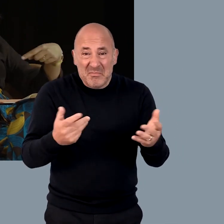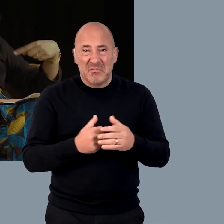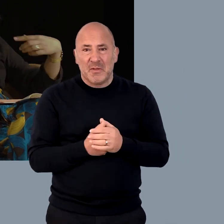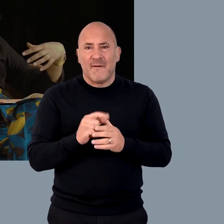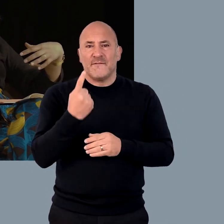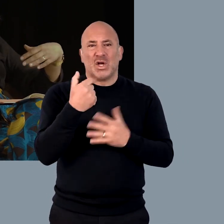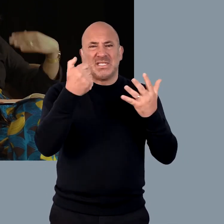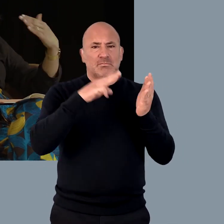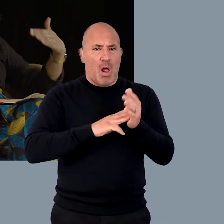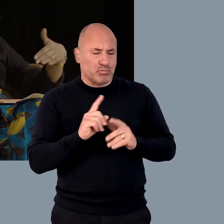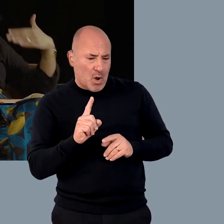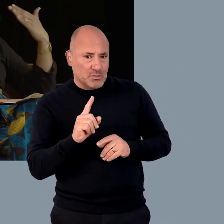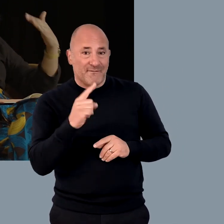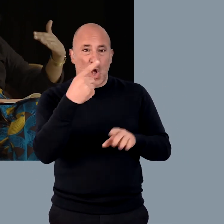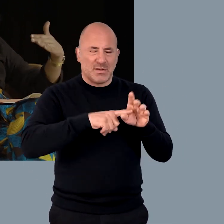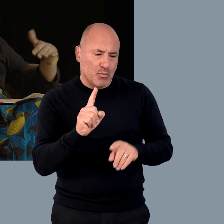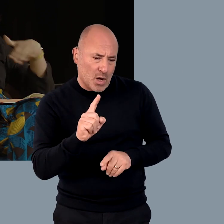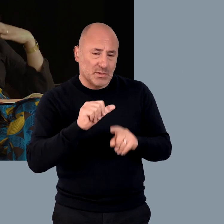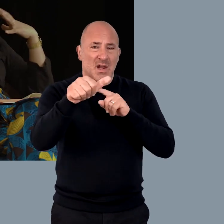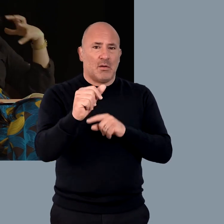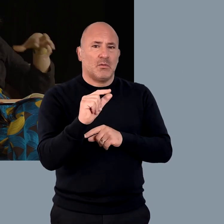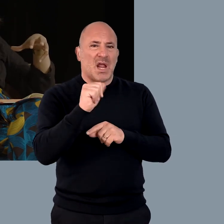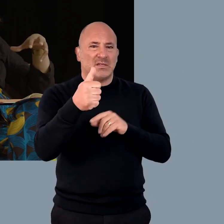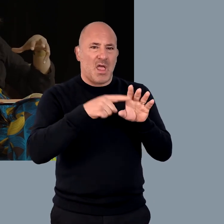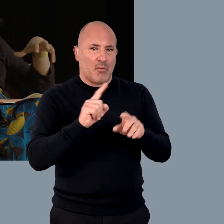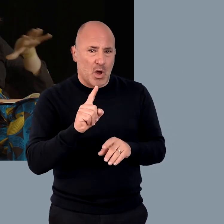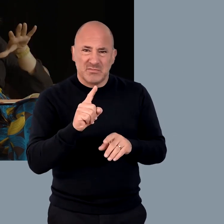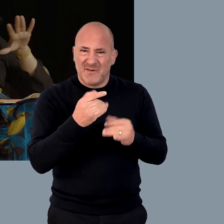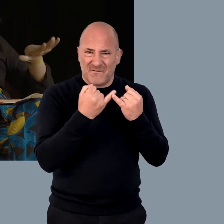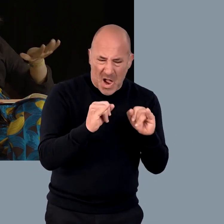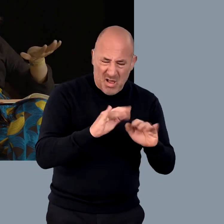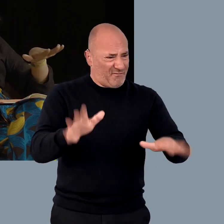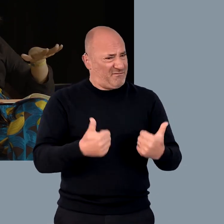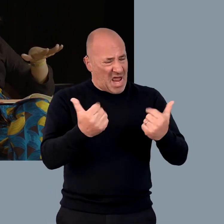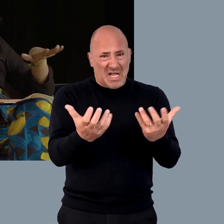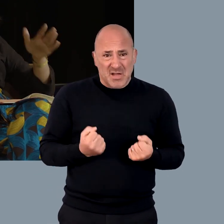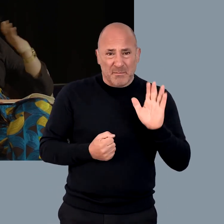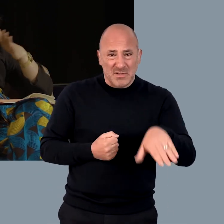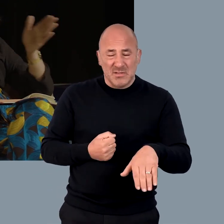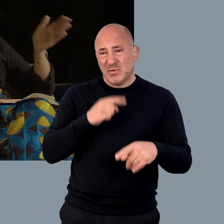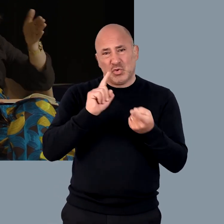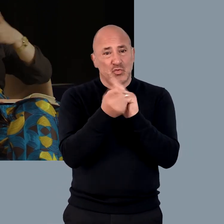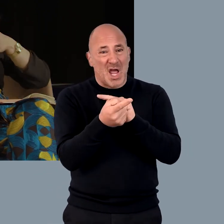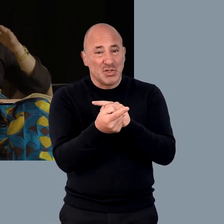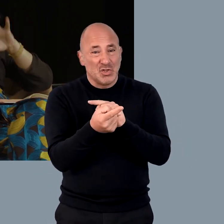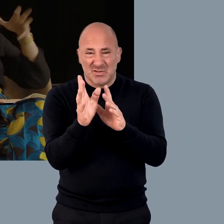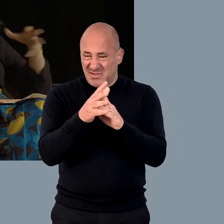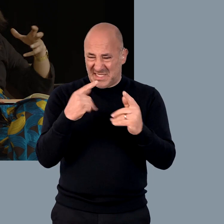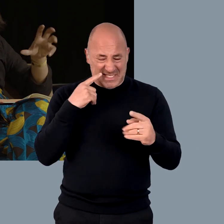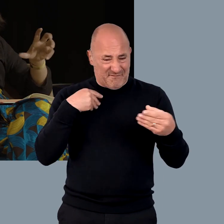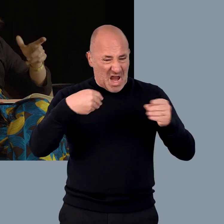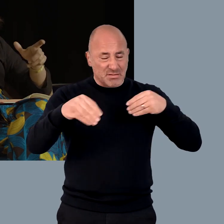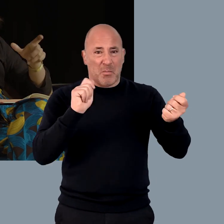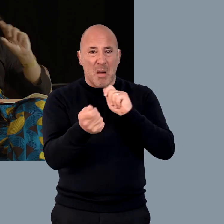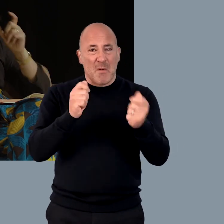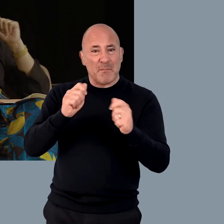do first in the first 6 months, the first year, the next year? And if it doesn't work, we're kind of okay with that. We'll do something else. It was